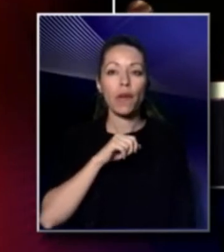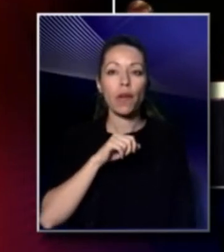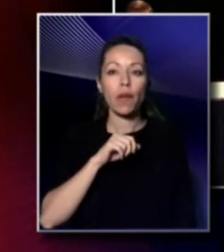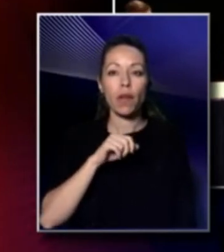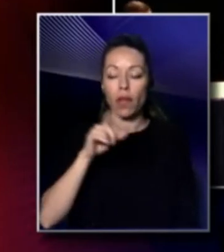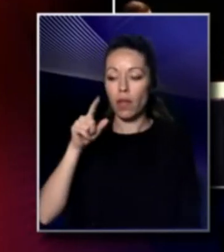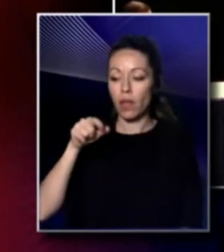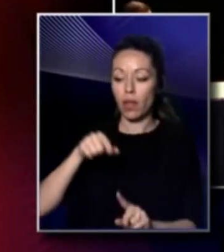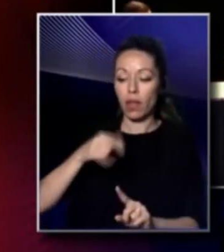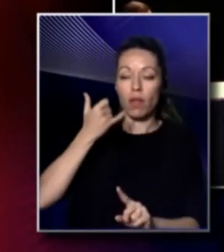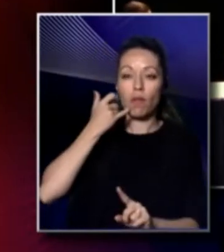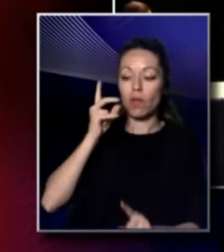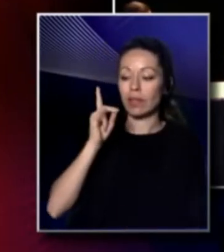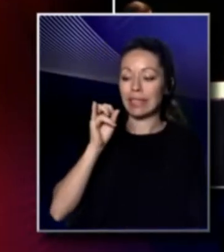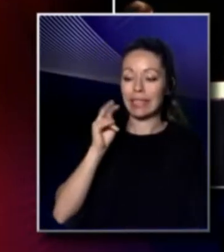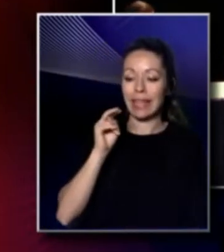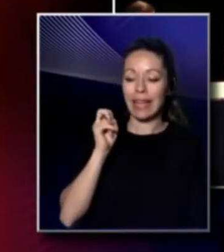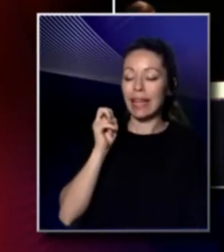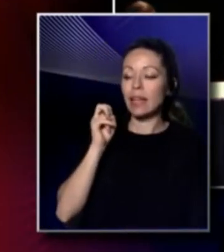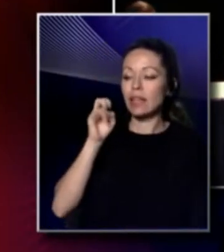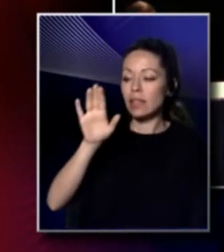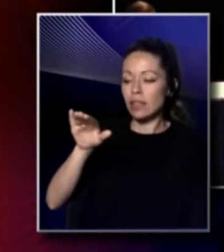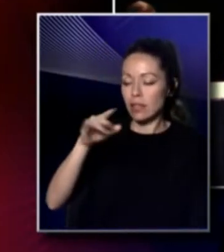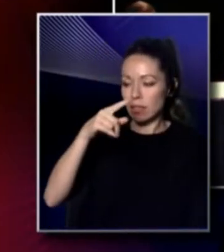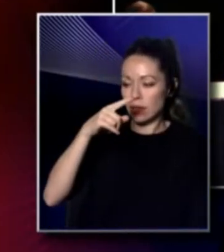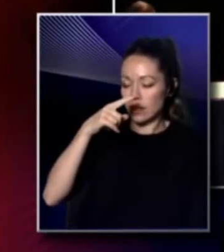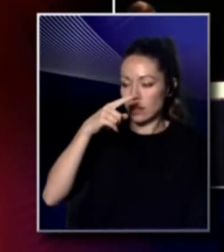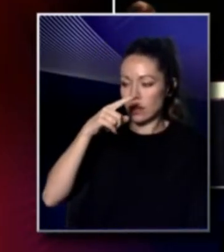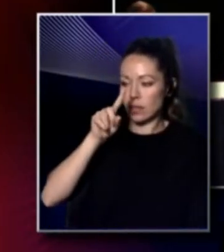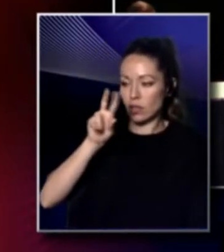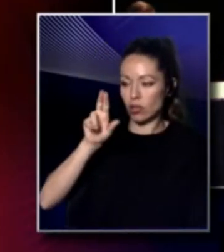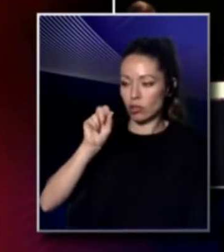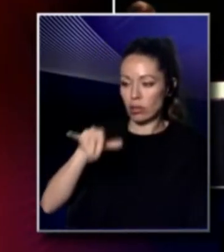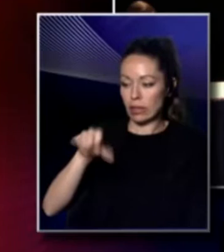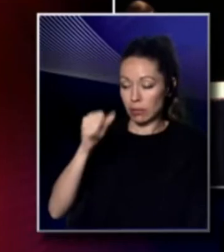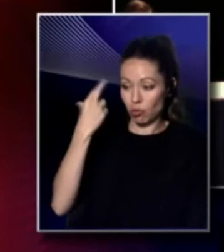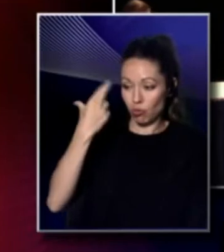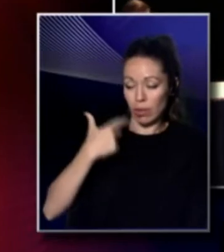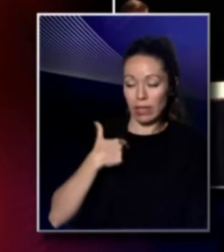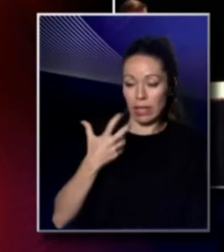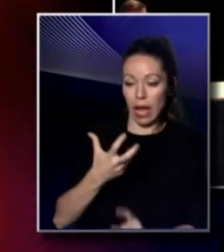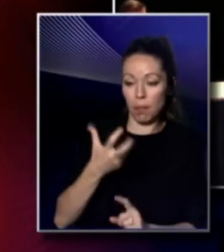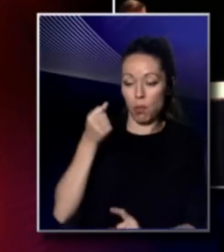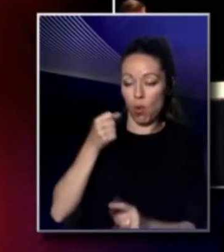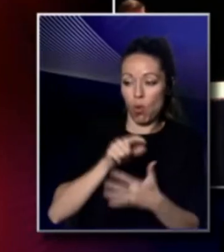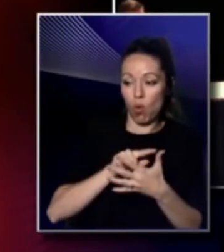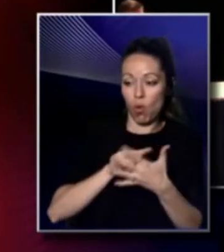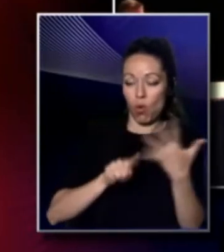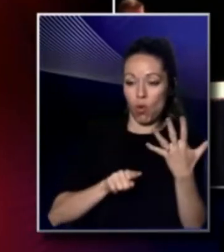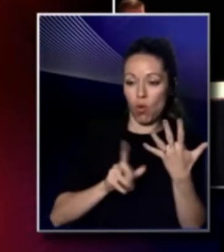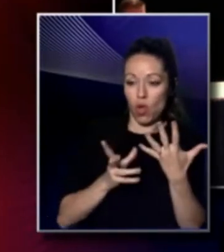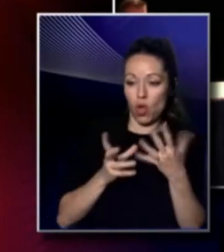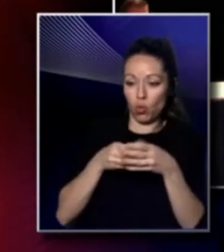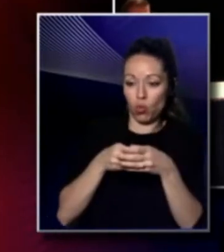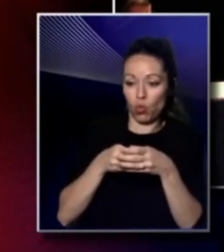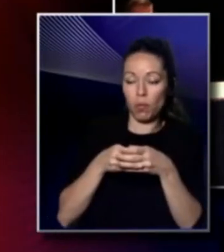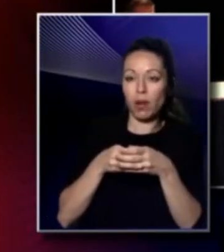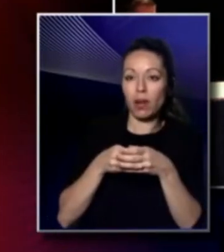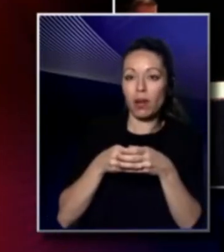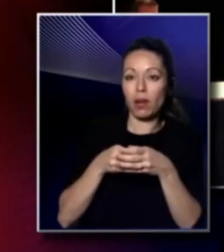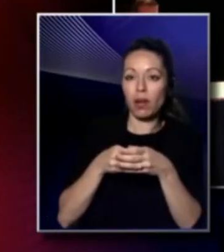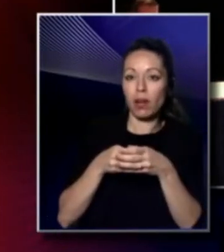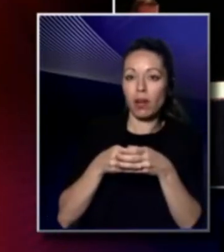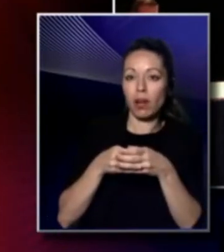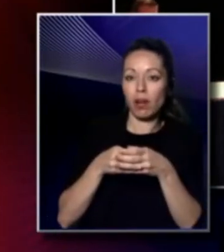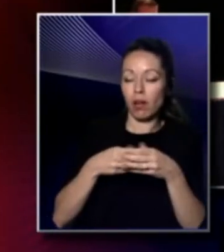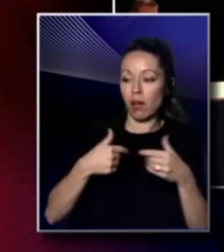President Sims, this is Diane Douglas. Yes. The reason I pulled these in a group is that I